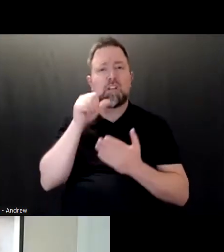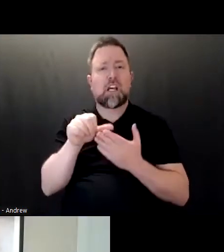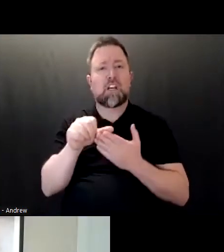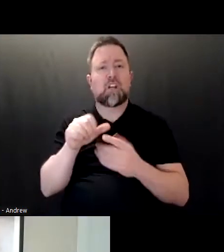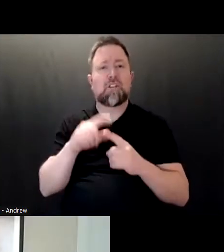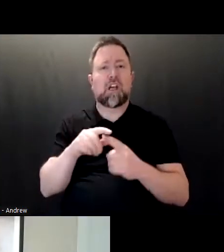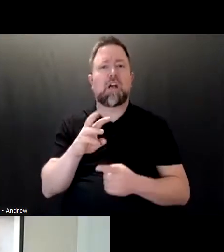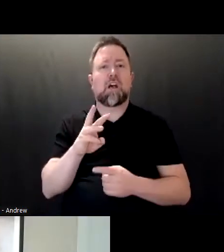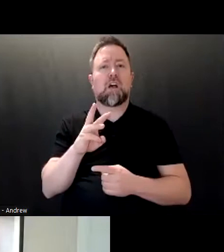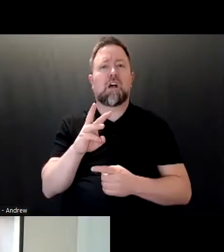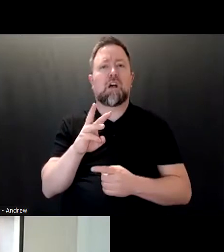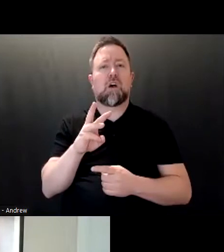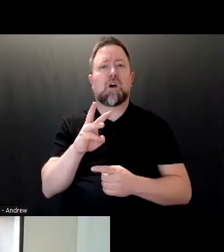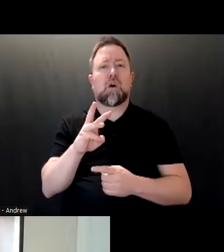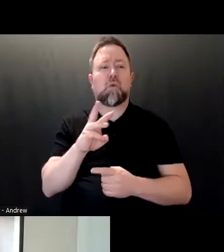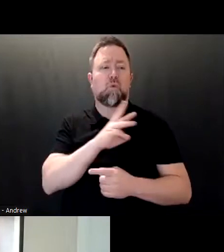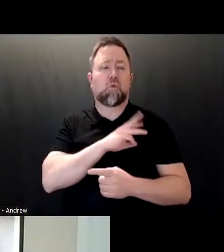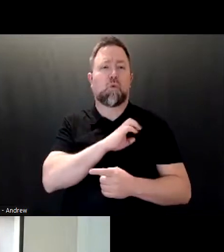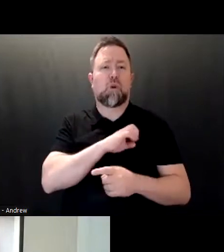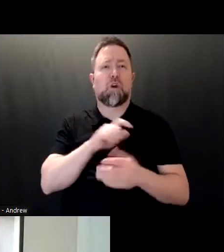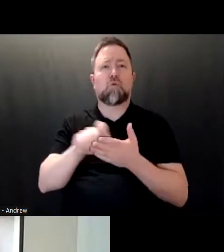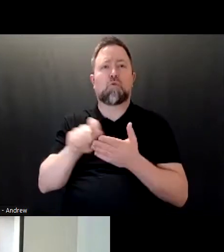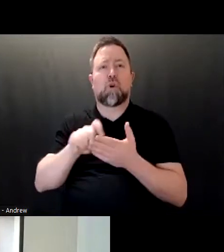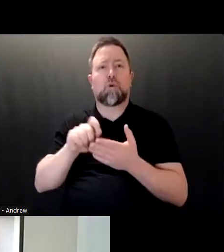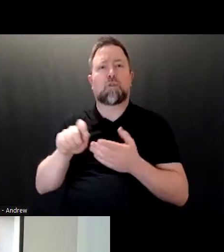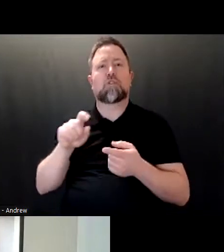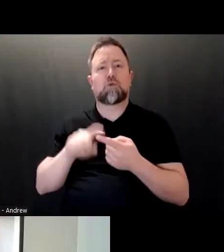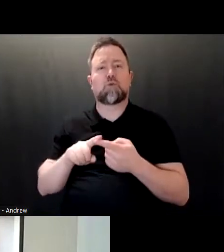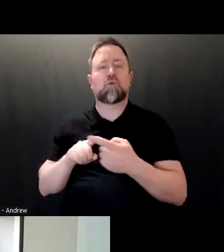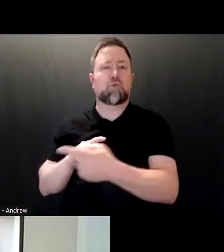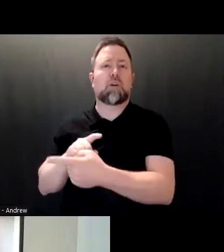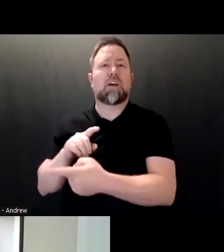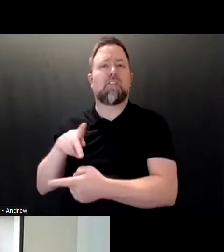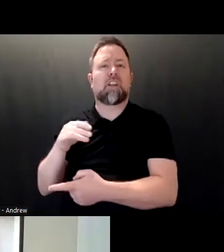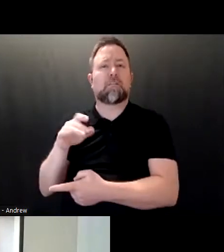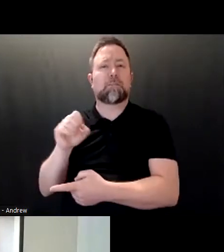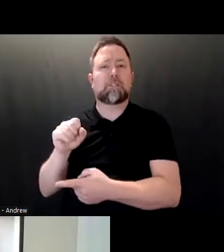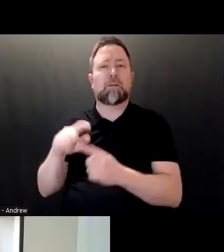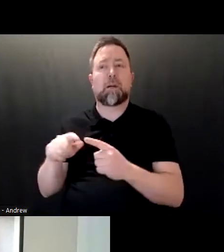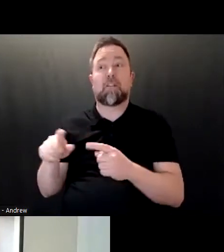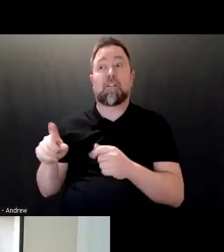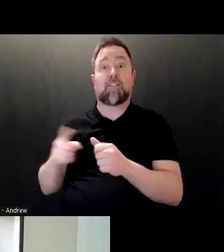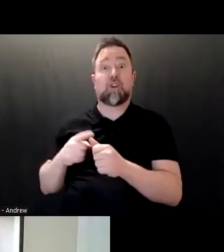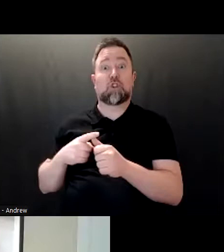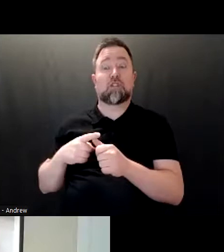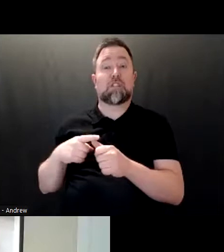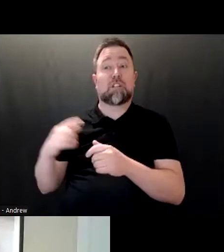come here for a tour with some architecture topic tours.